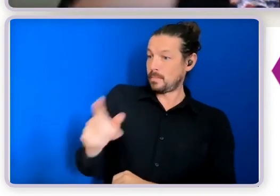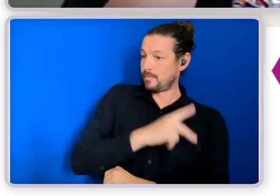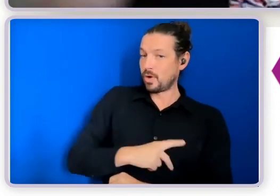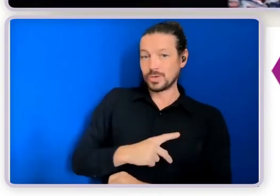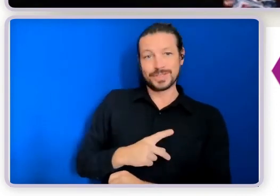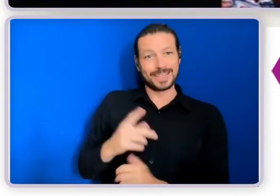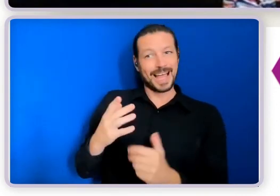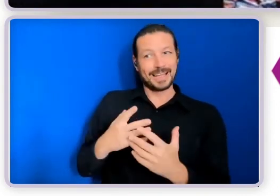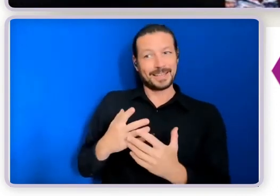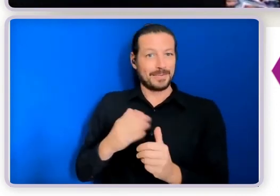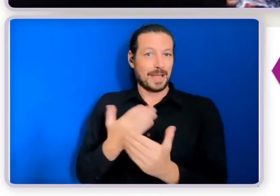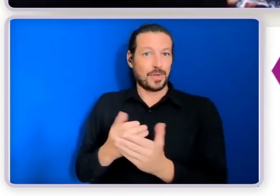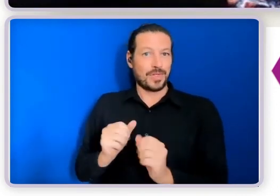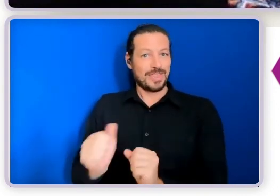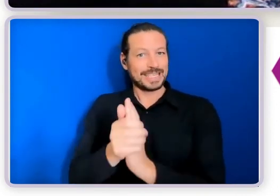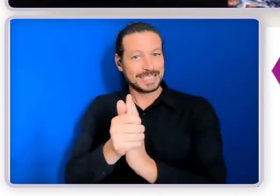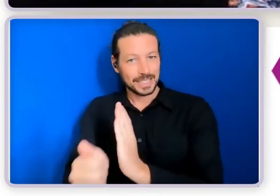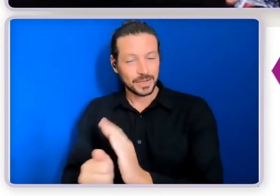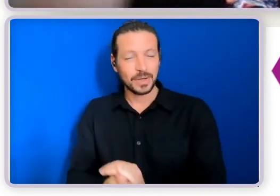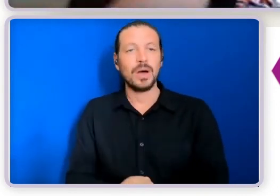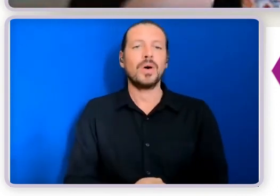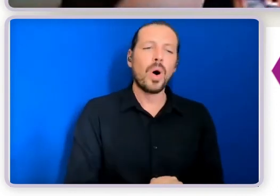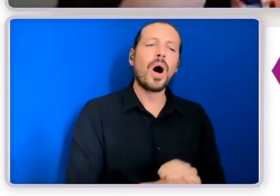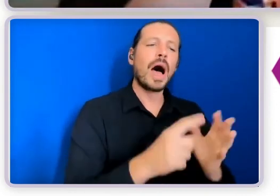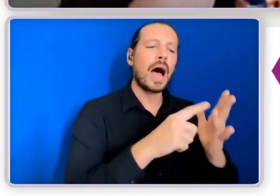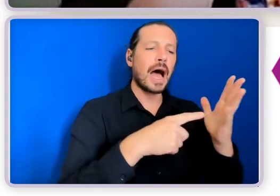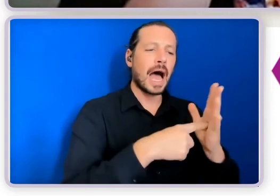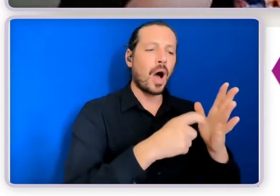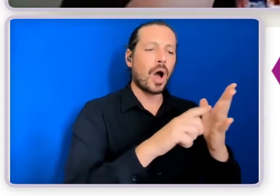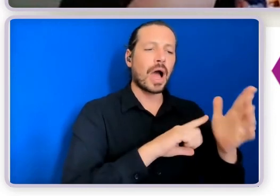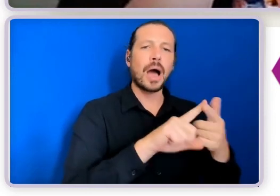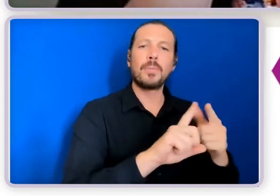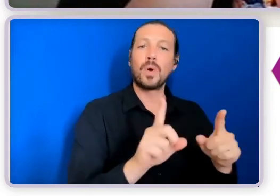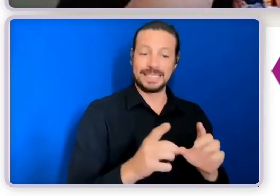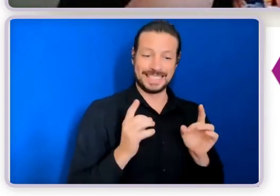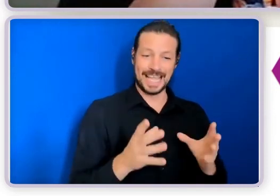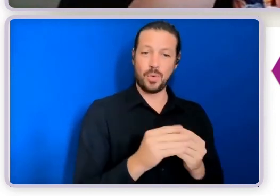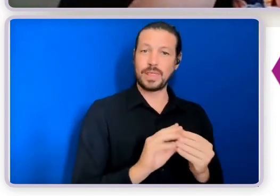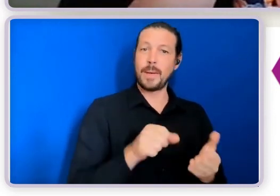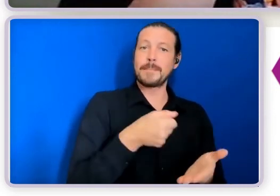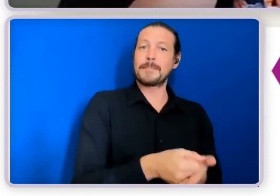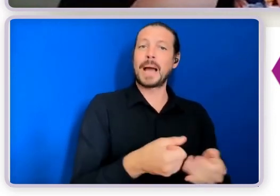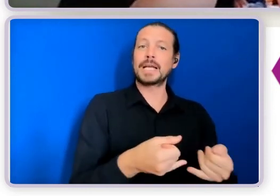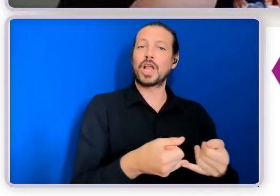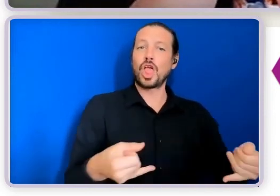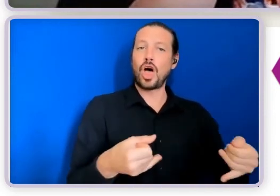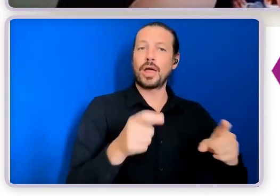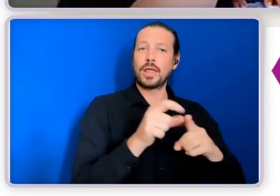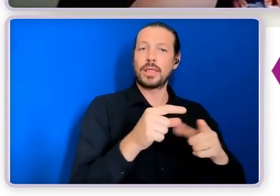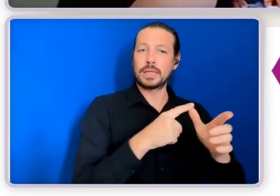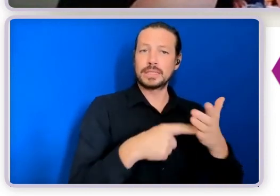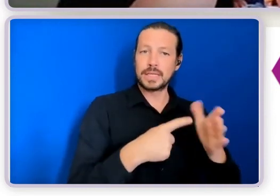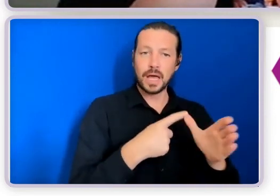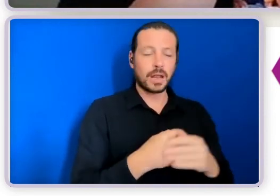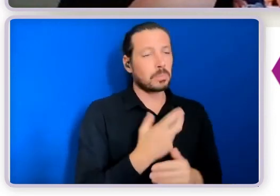like you might start taking baseline data, which is a person with a disability exhibits a behaviour of concern 10 times a